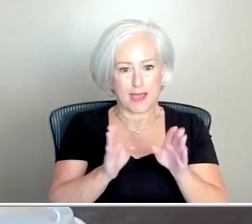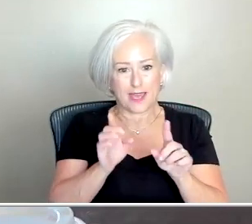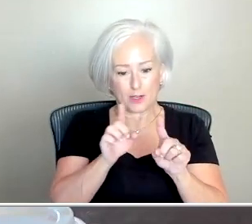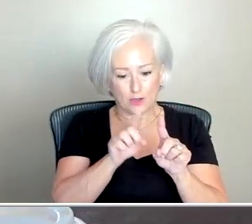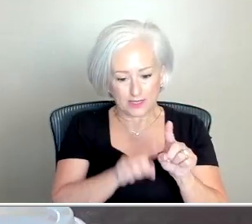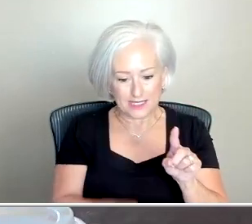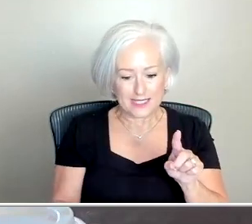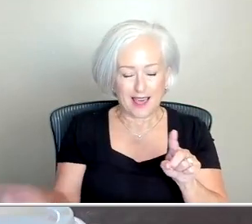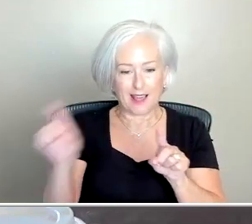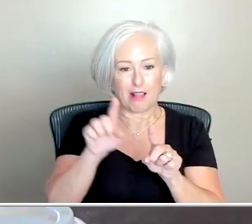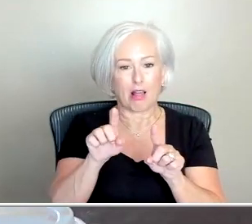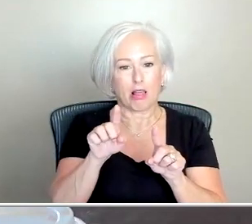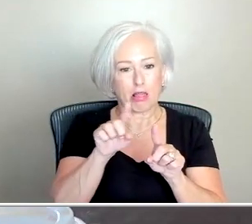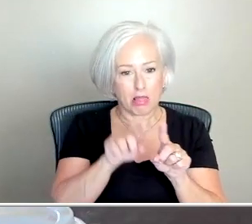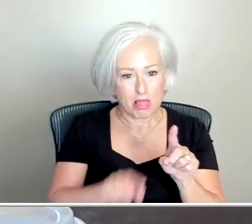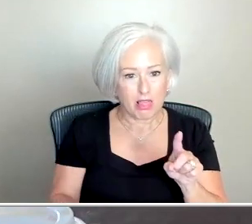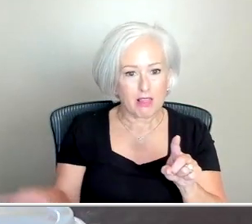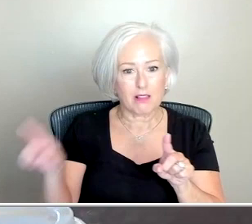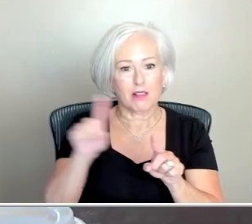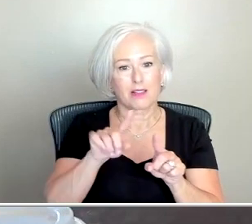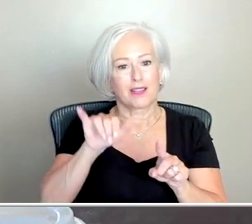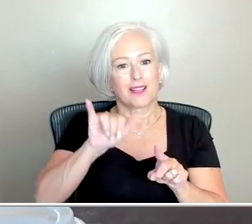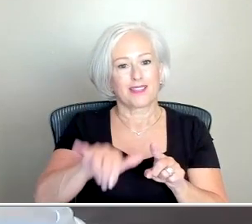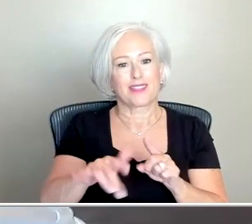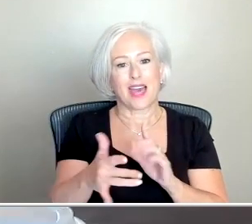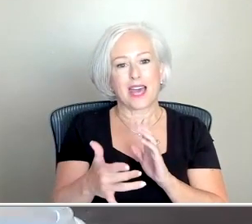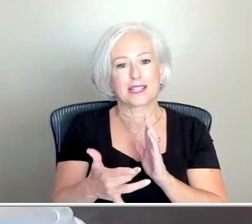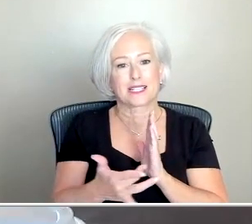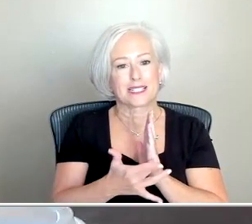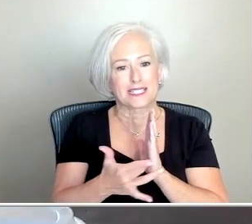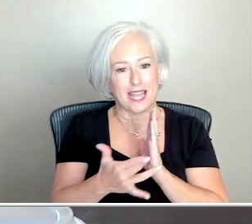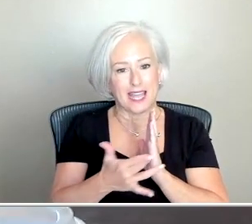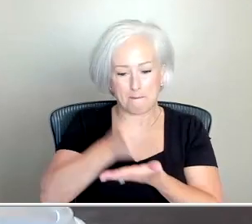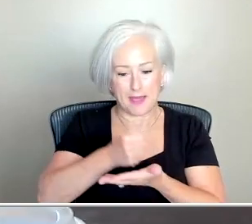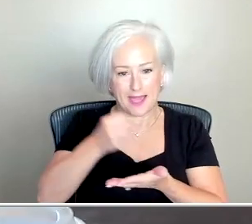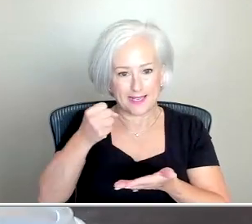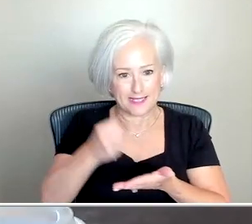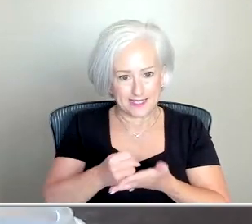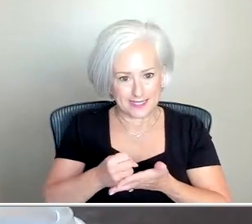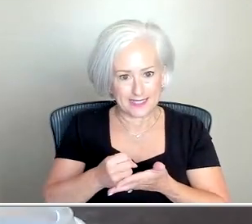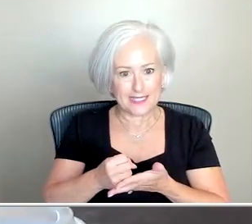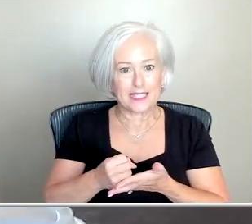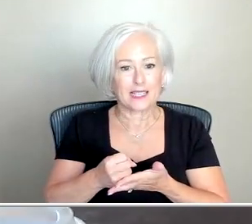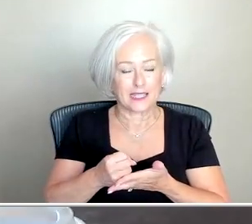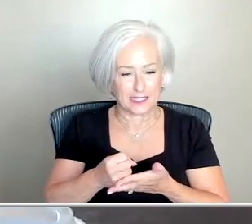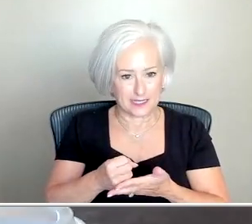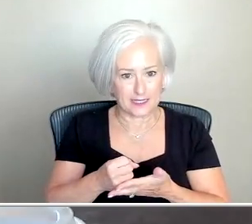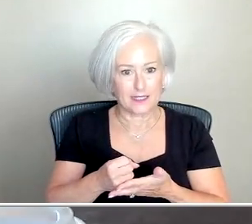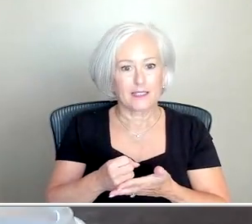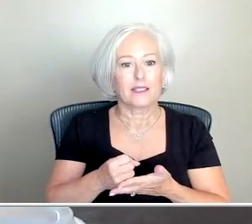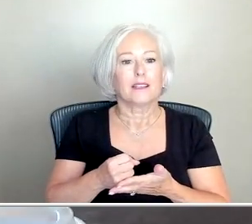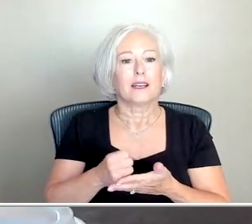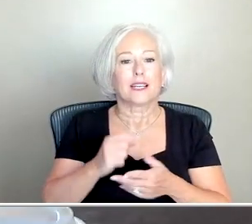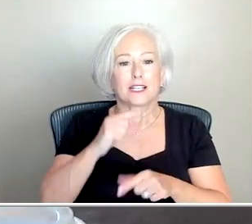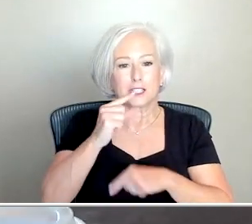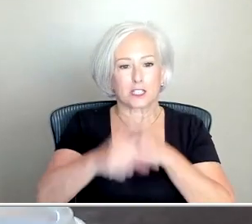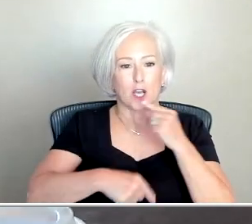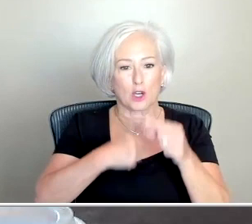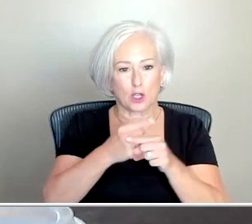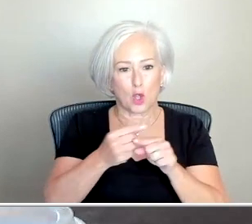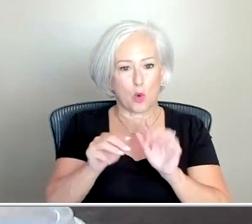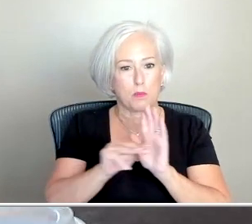is a technology. I've got a model that's patent pending. That's a global weather model that companies around the world are starting to use the